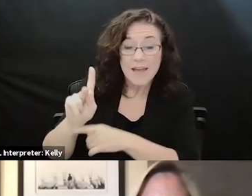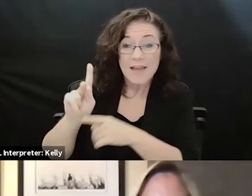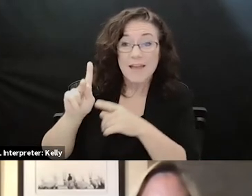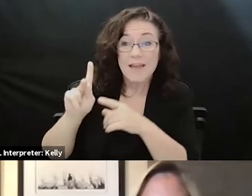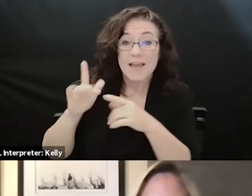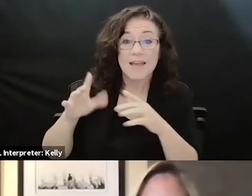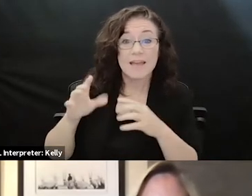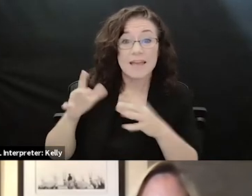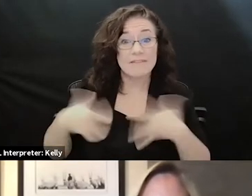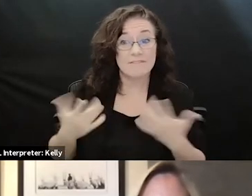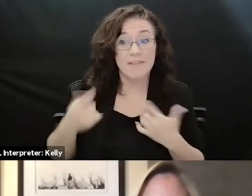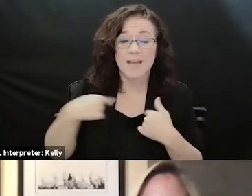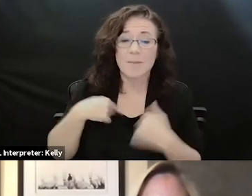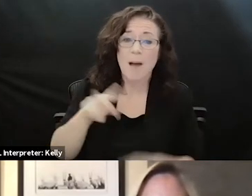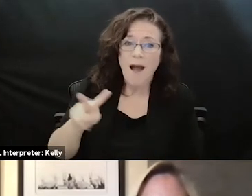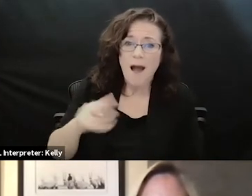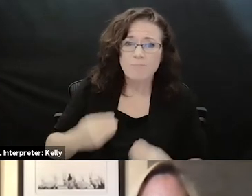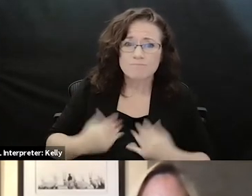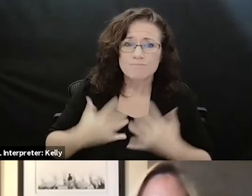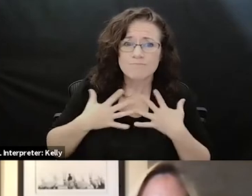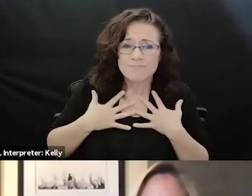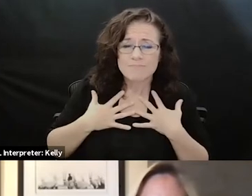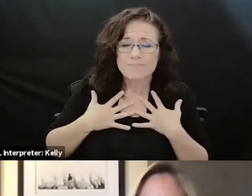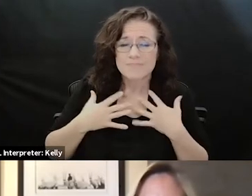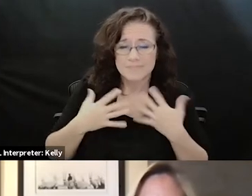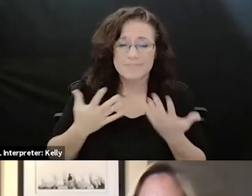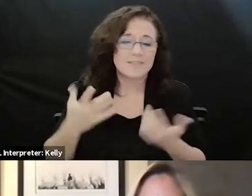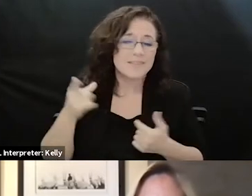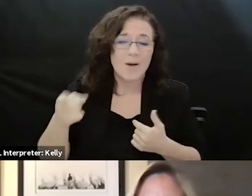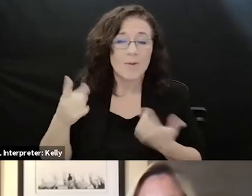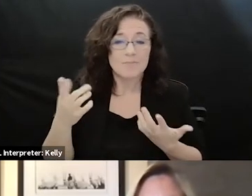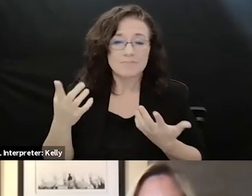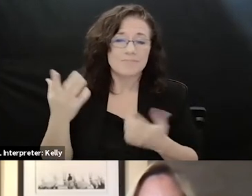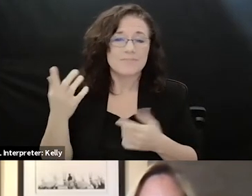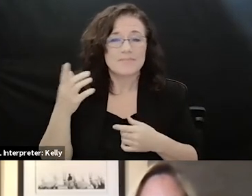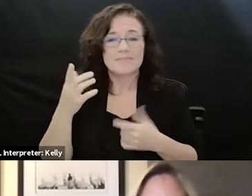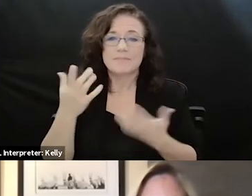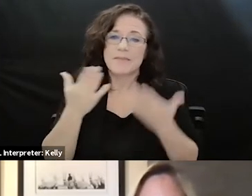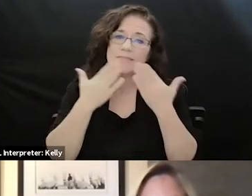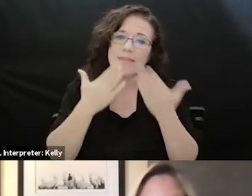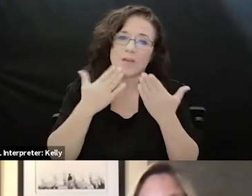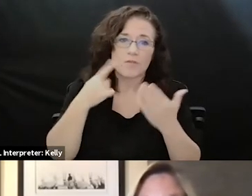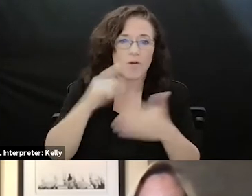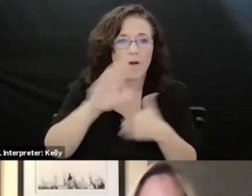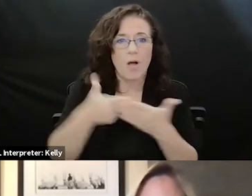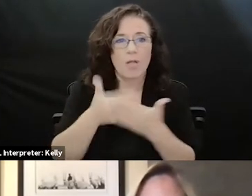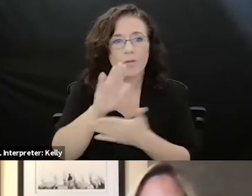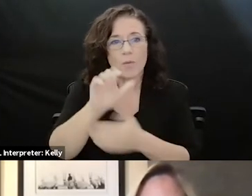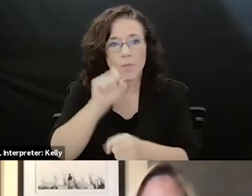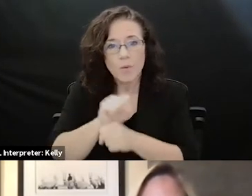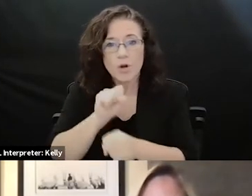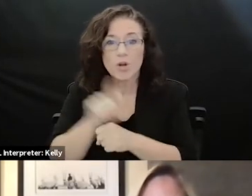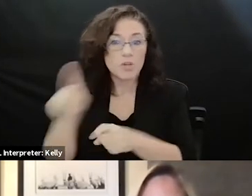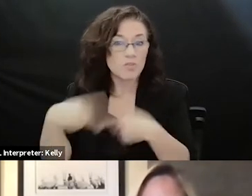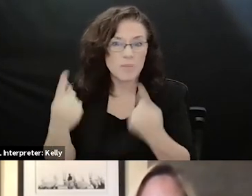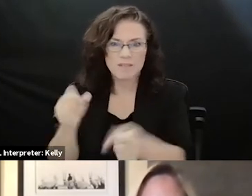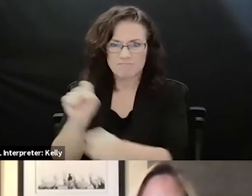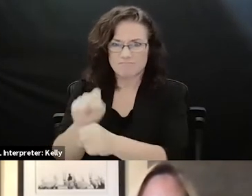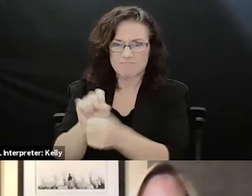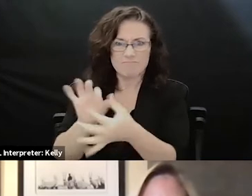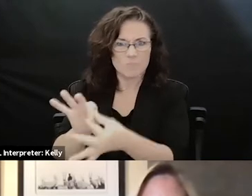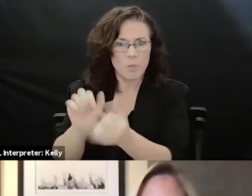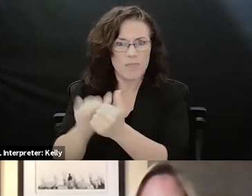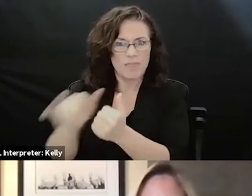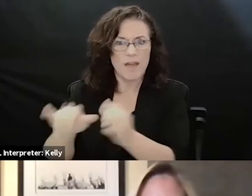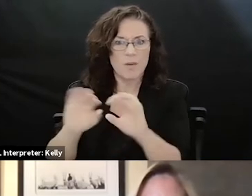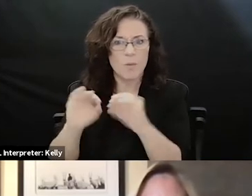know enhance and carry on but again just uh mrs mountain thank you for all the work you've put in for years with that organization and we'll